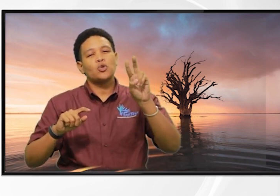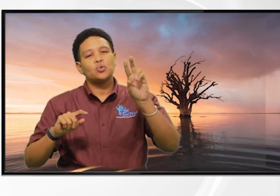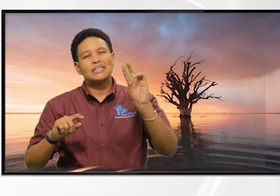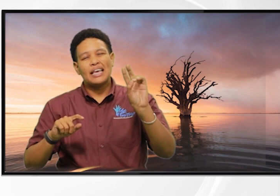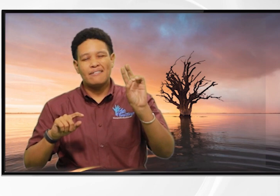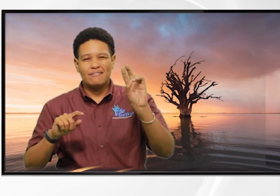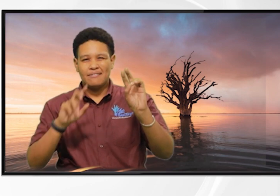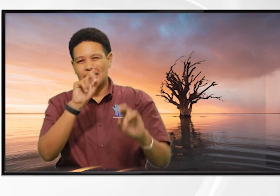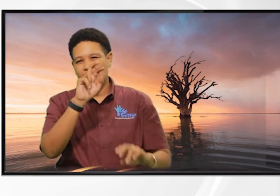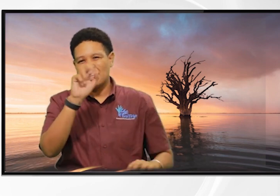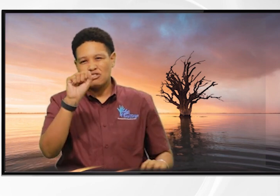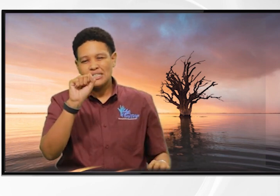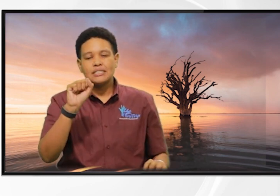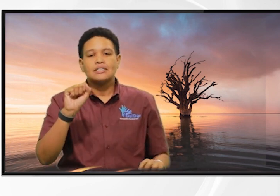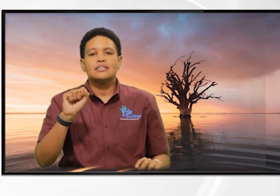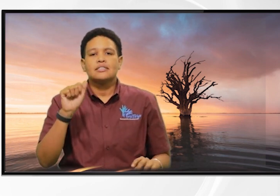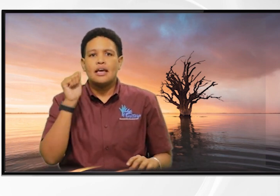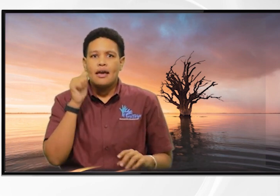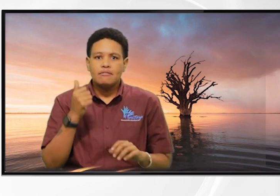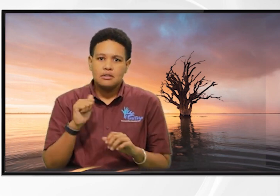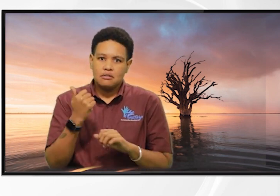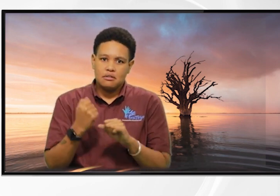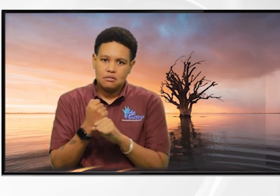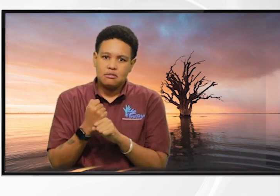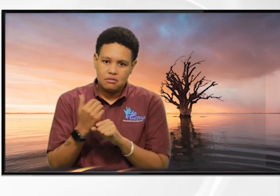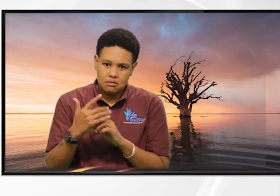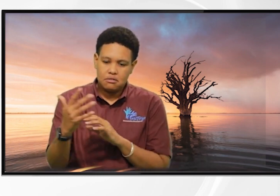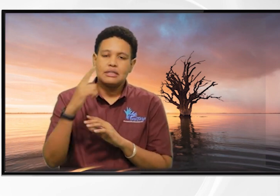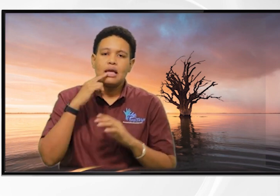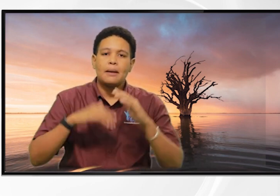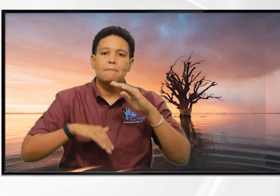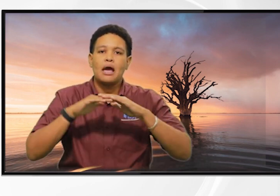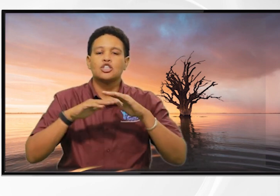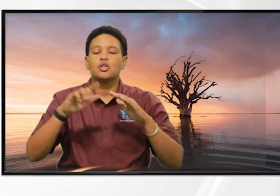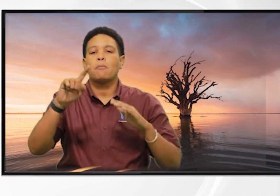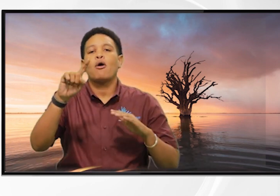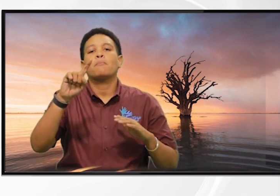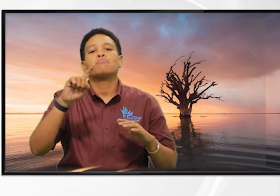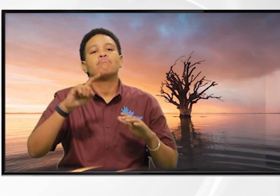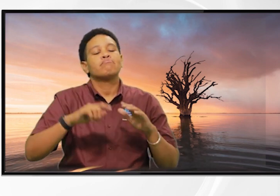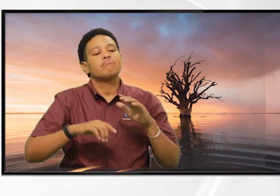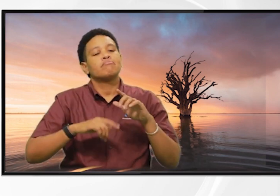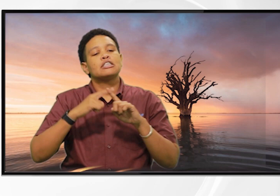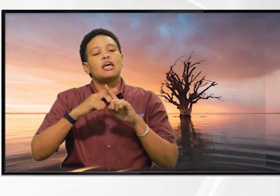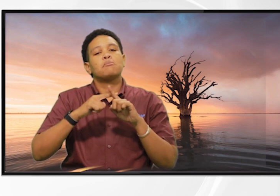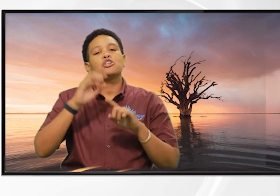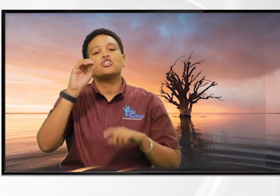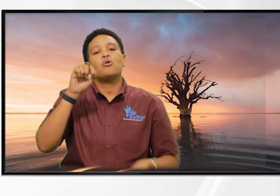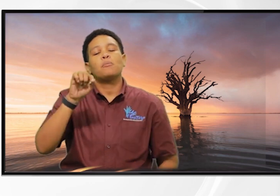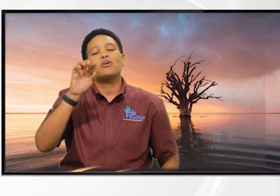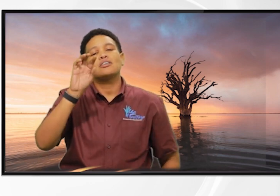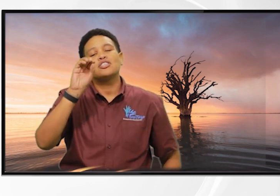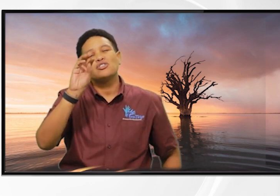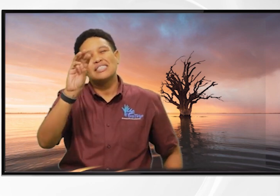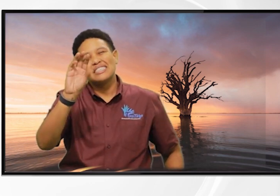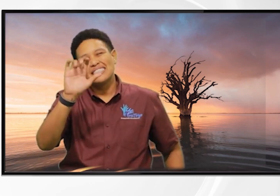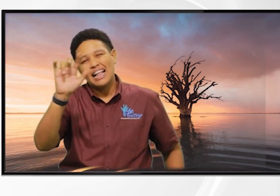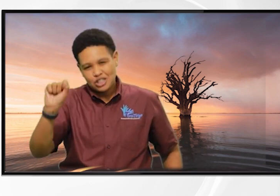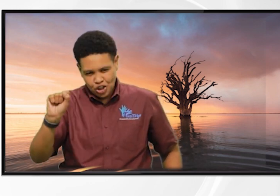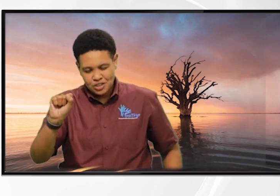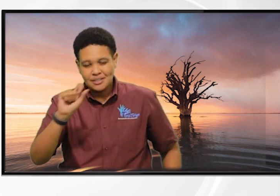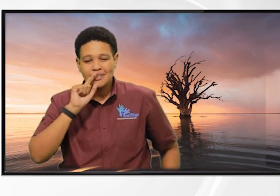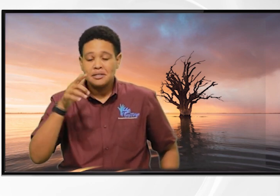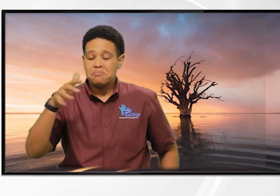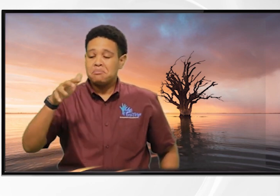0.27 degrees Celsius decade, than maximum temperature 0.06 Celsius decade. Mean